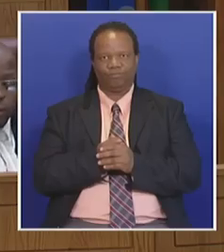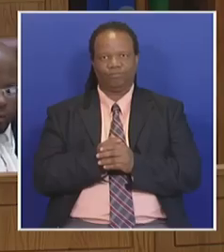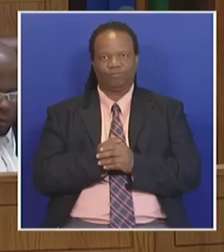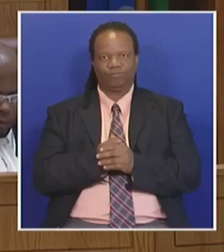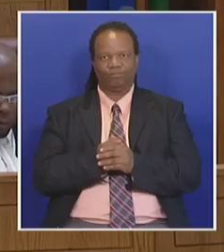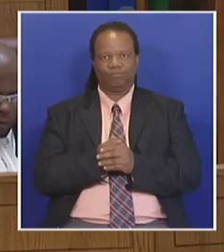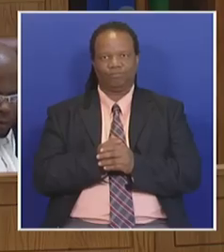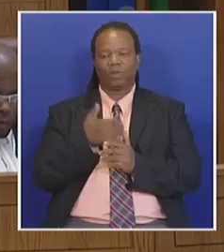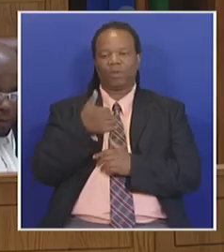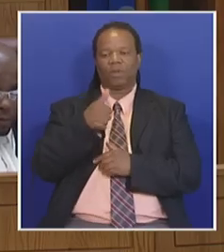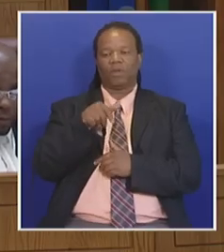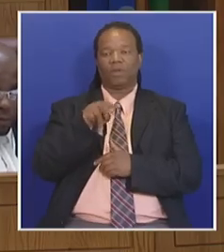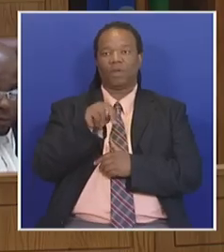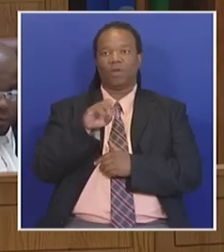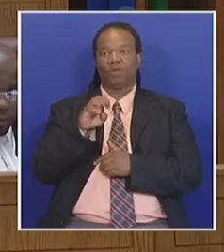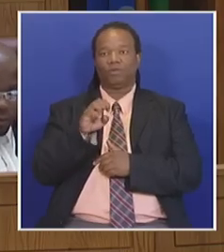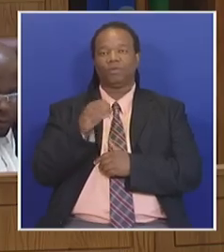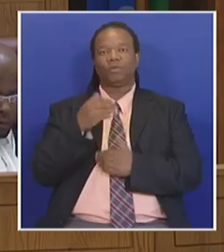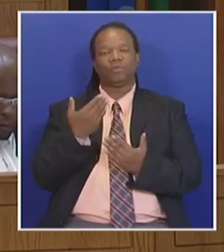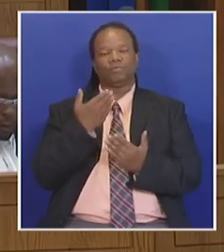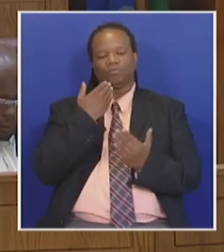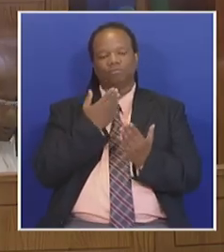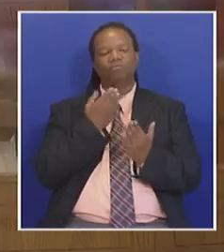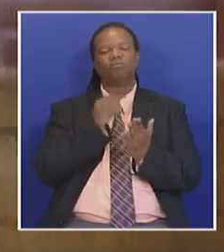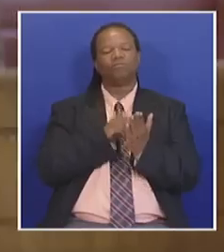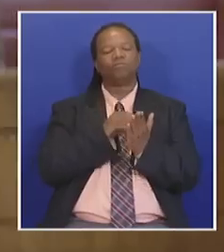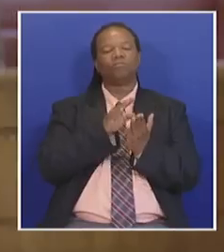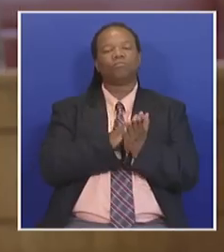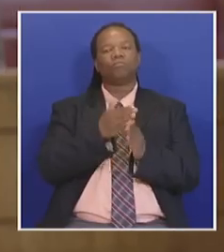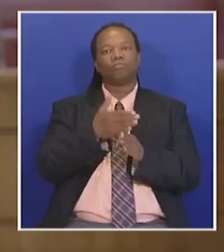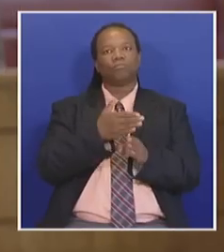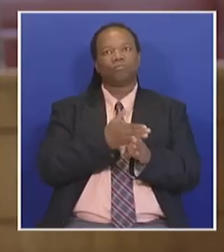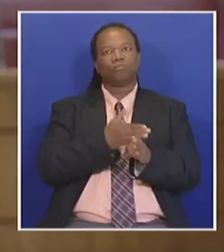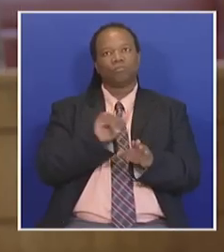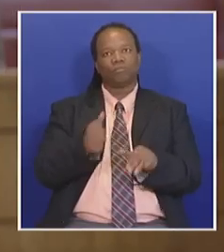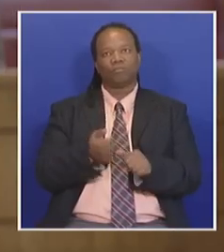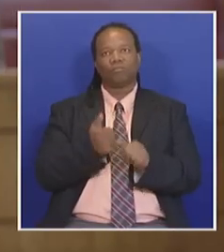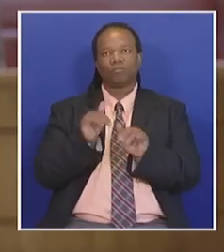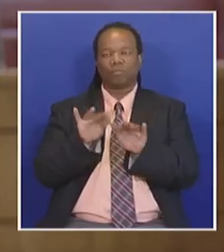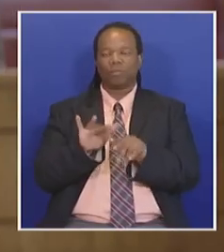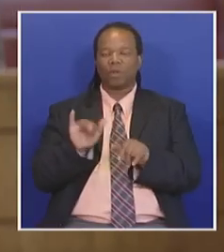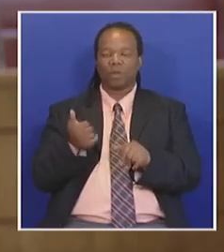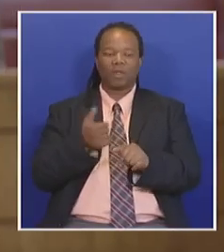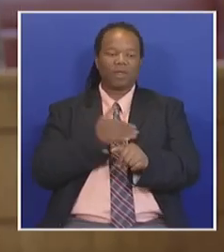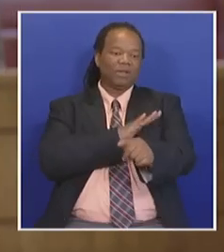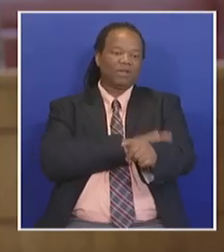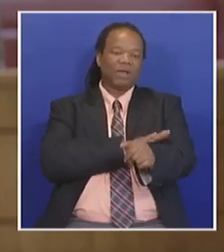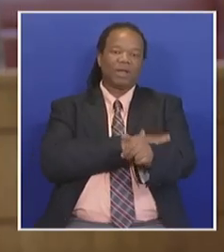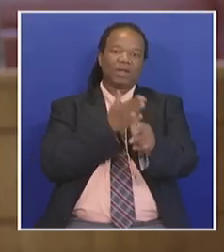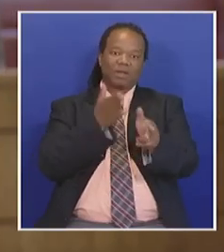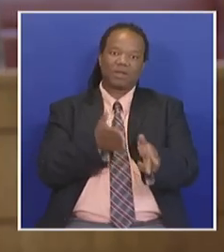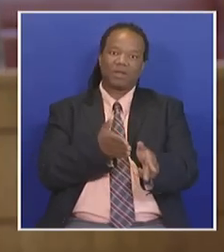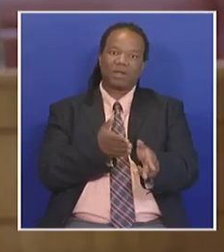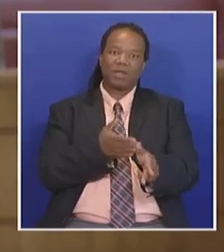of the ANC a motion without notice that the Council knows that the convicted drug dealer, Rodovan Kresha, and his